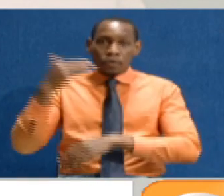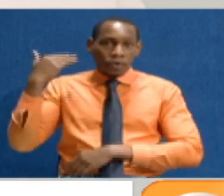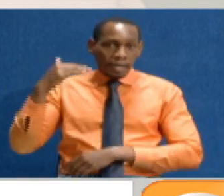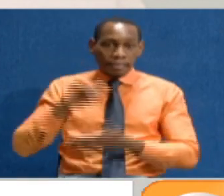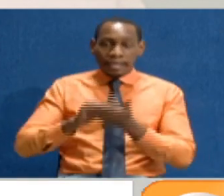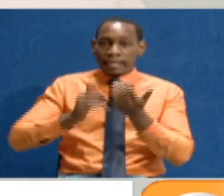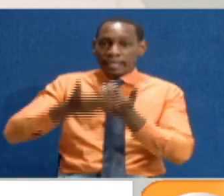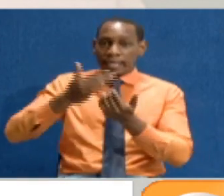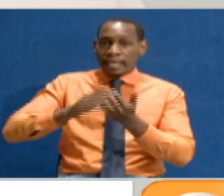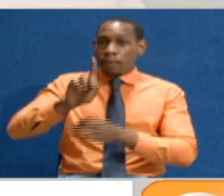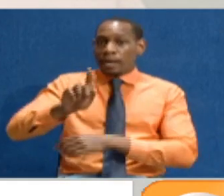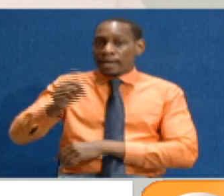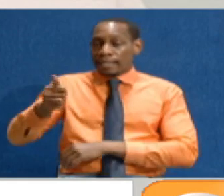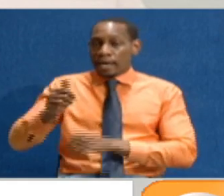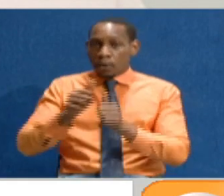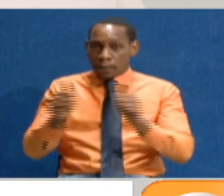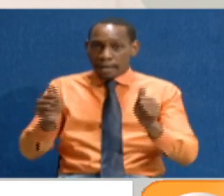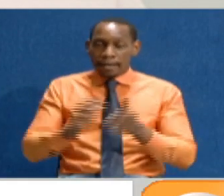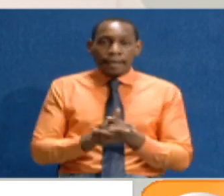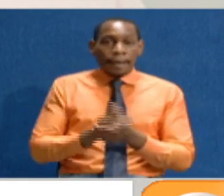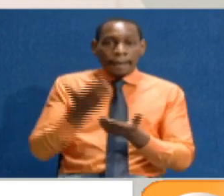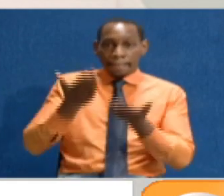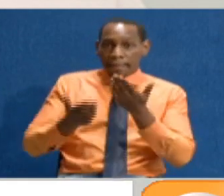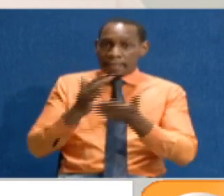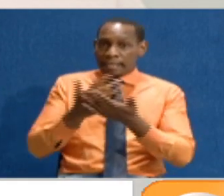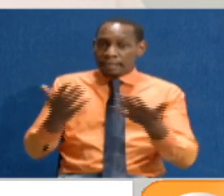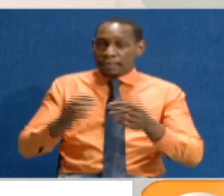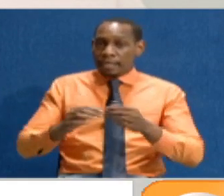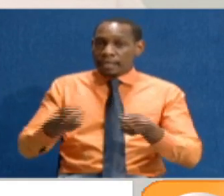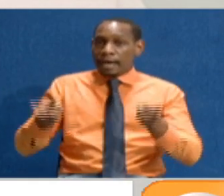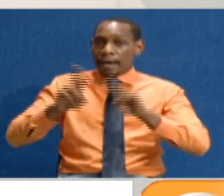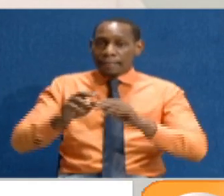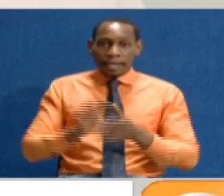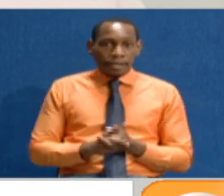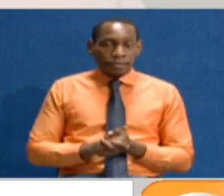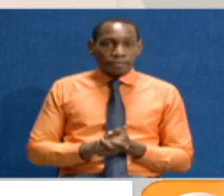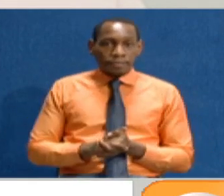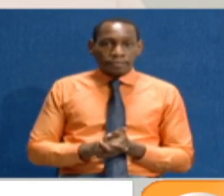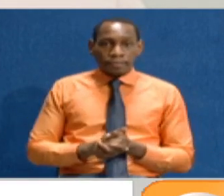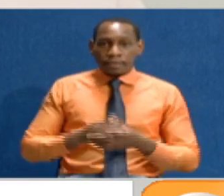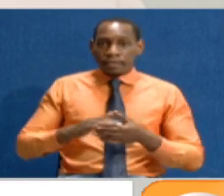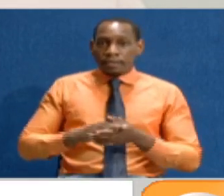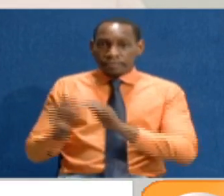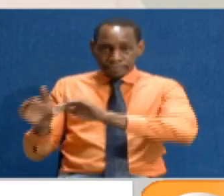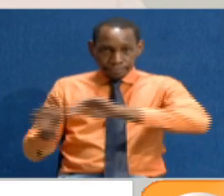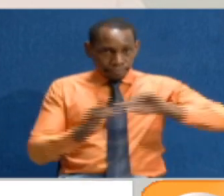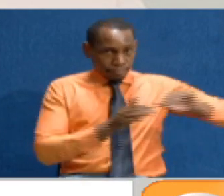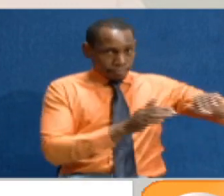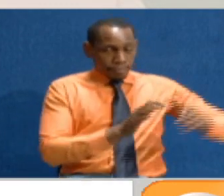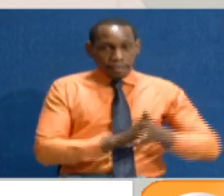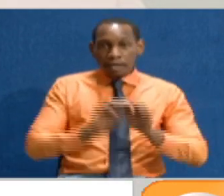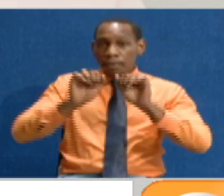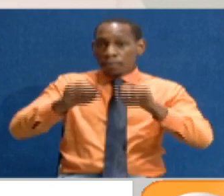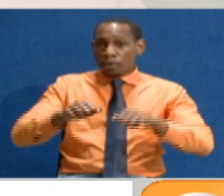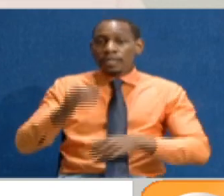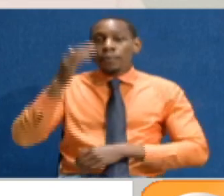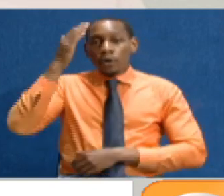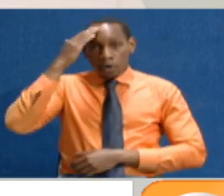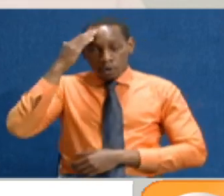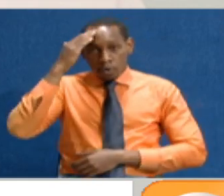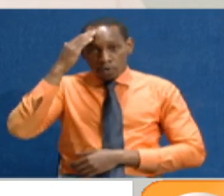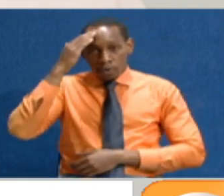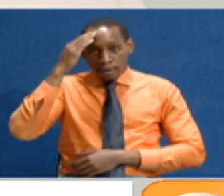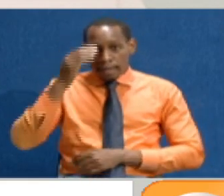cared really a lot about each other, and probably something happened. So now that we have those ones out of the way, in order to be able to